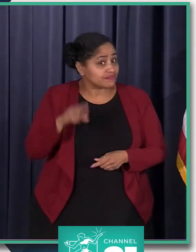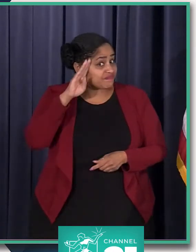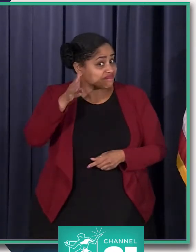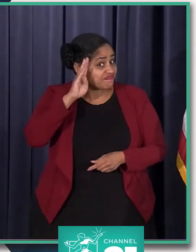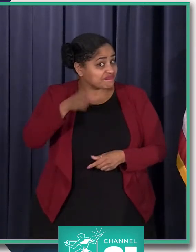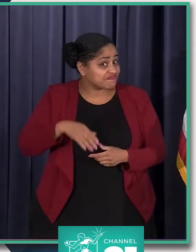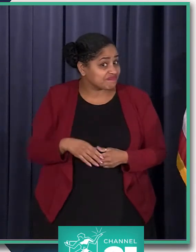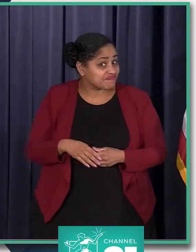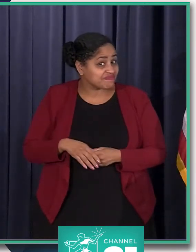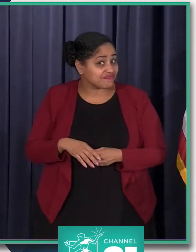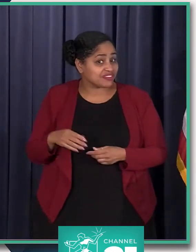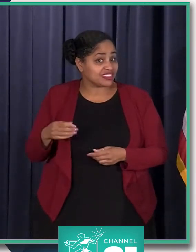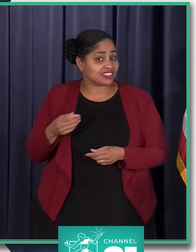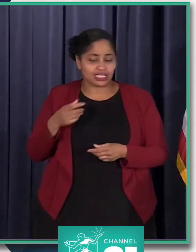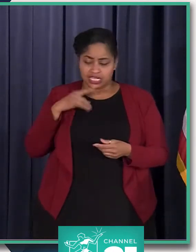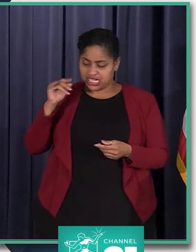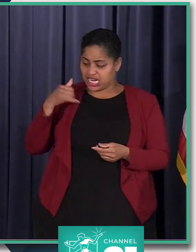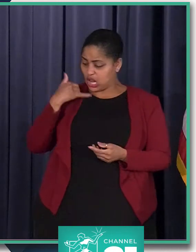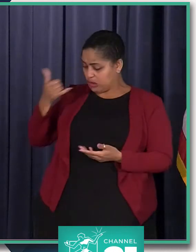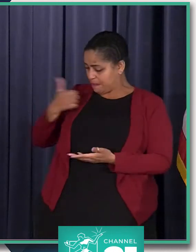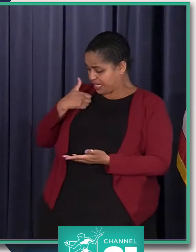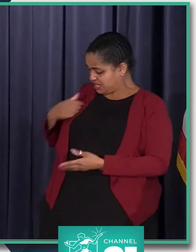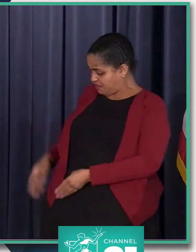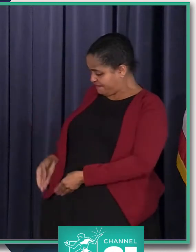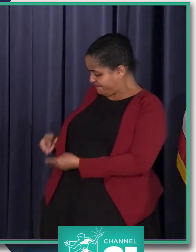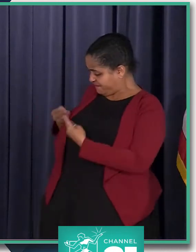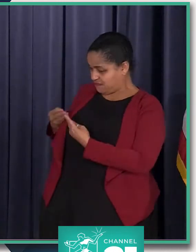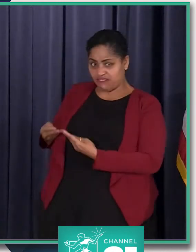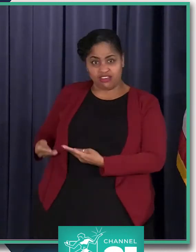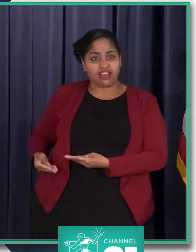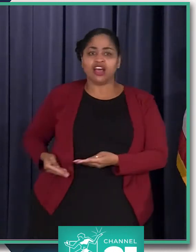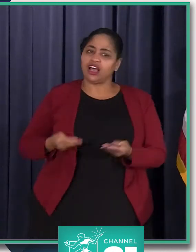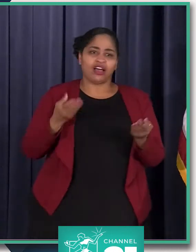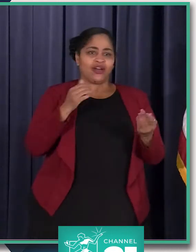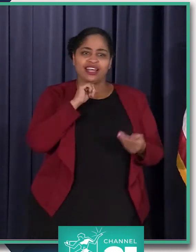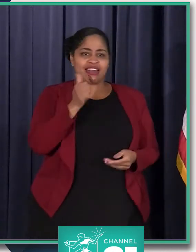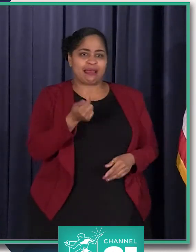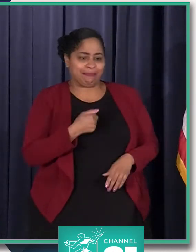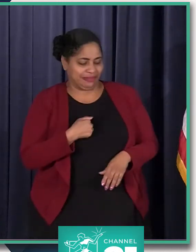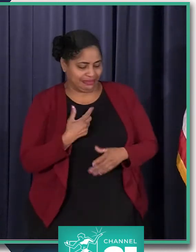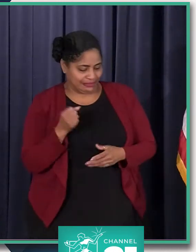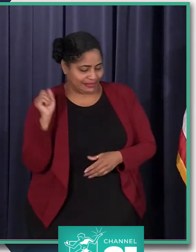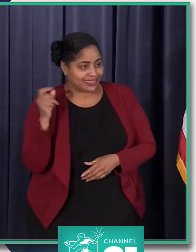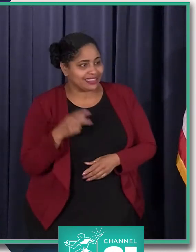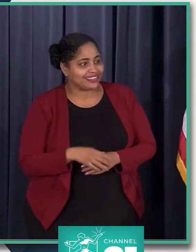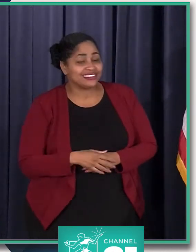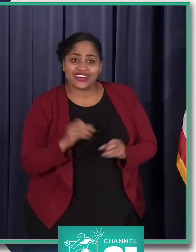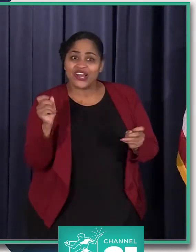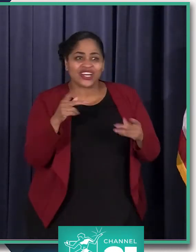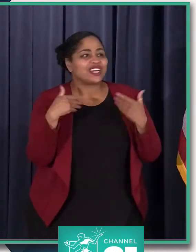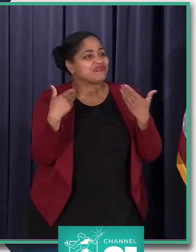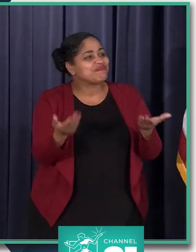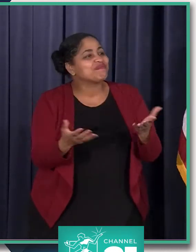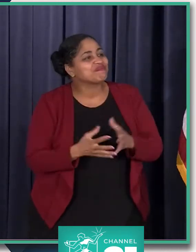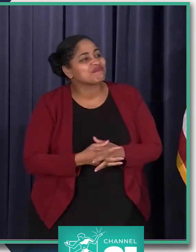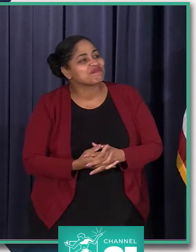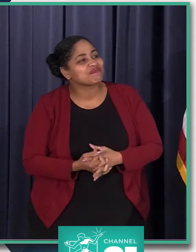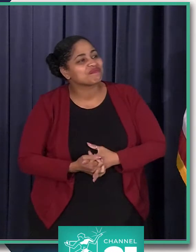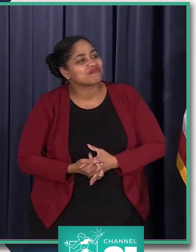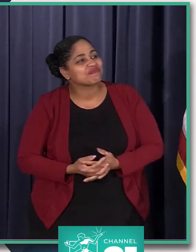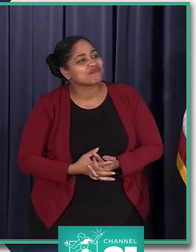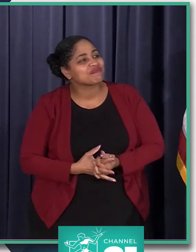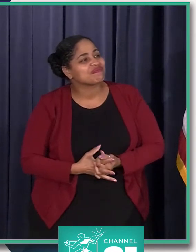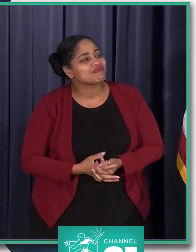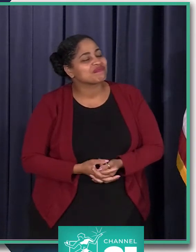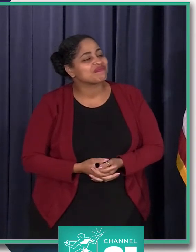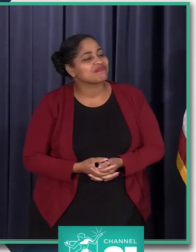Hello? I didn't dial myself, did I? All right, no, I didn't. Okay, let's keep going.